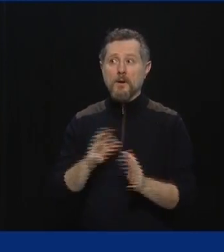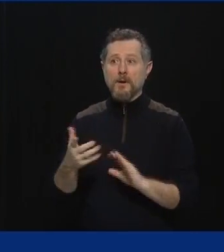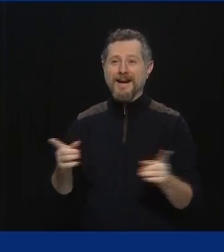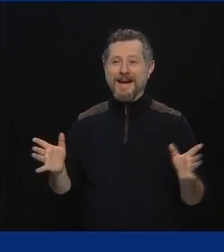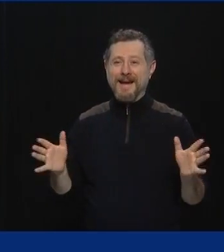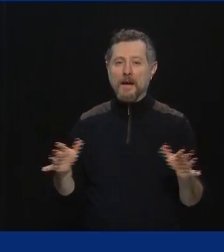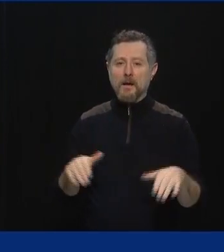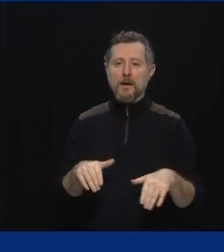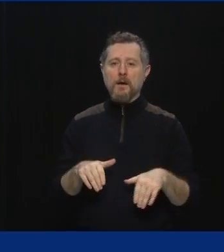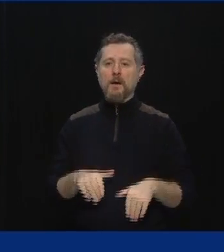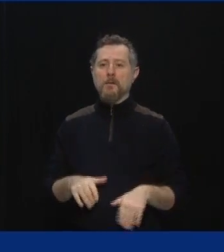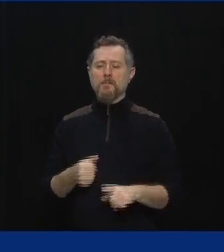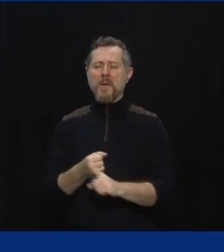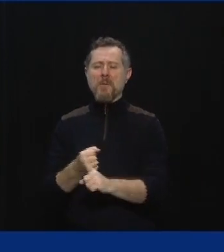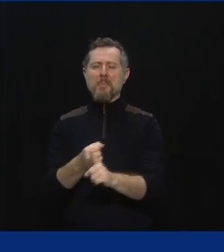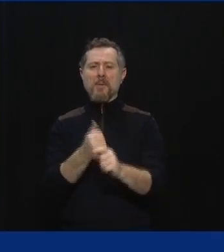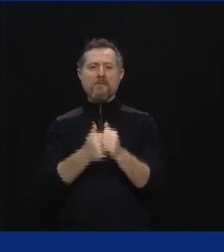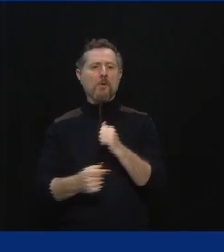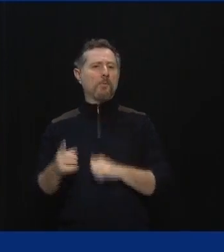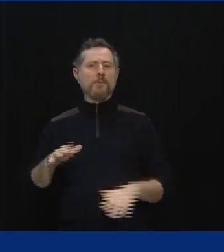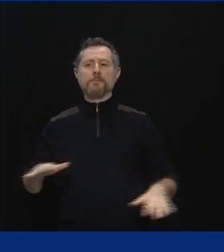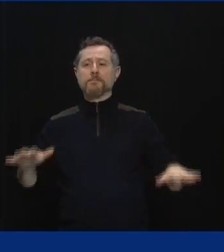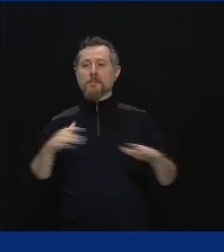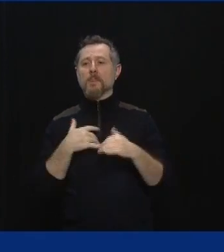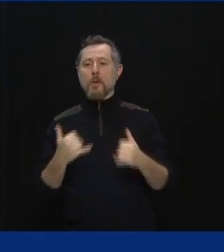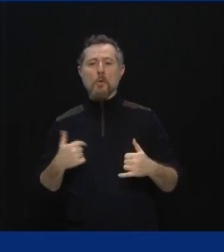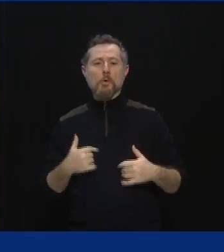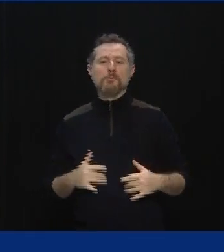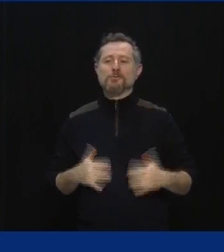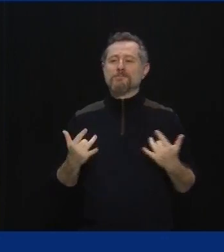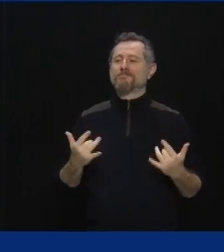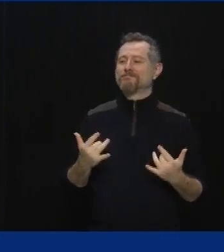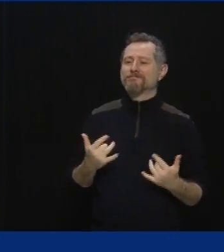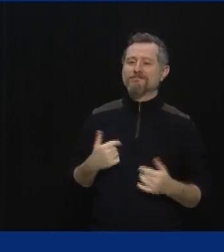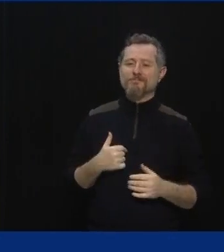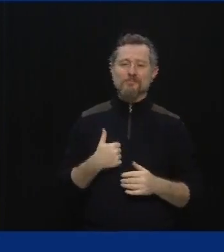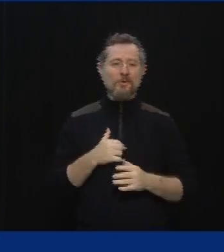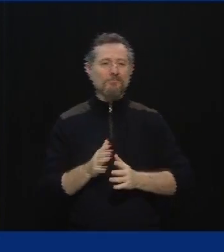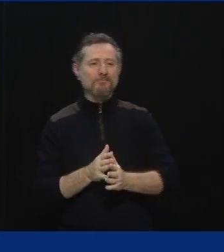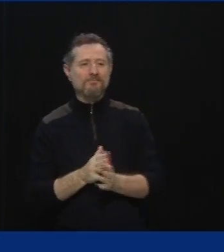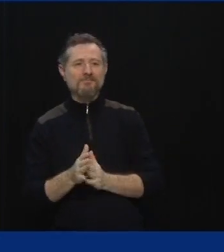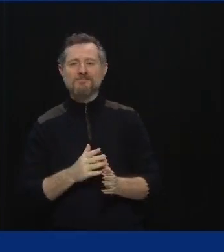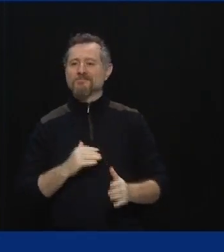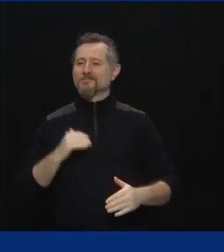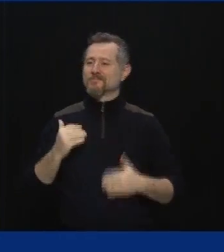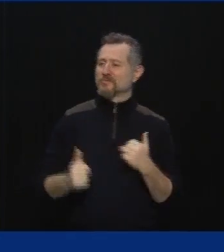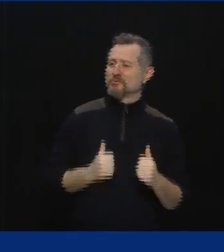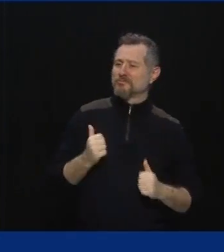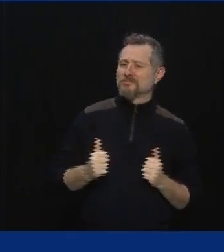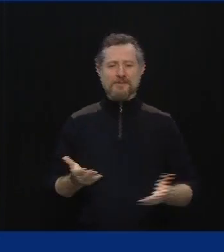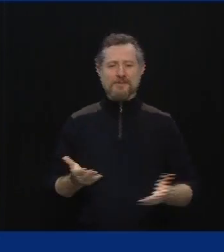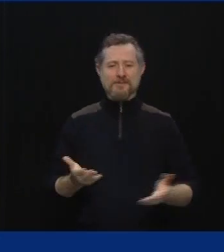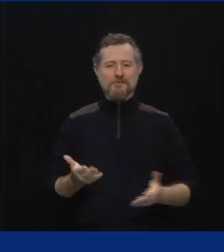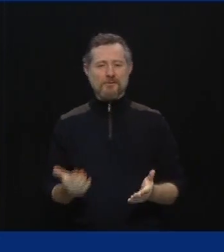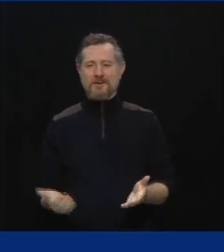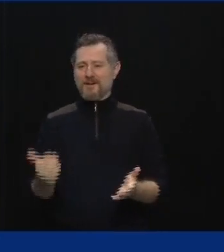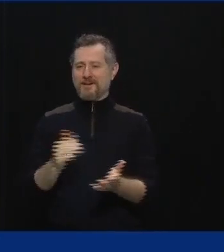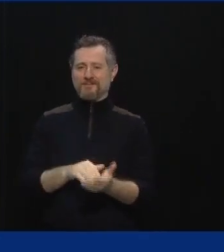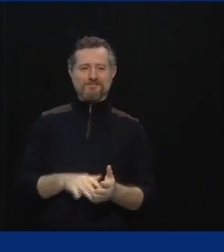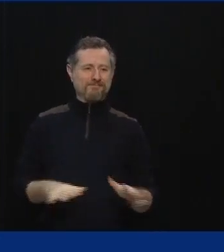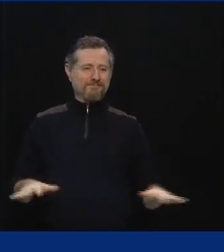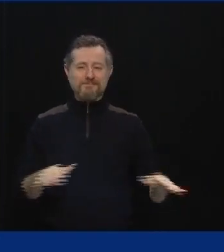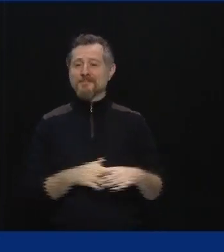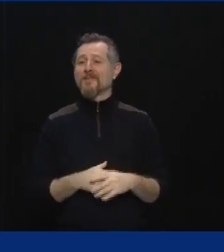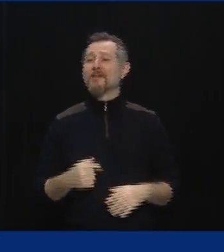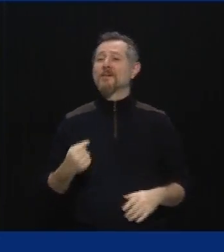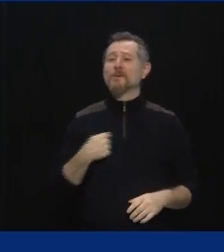So it is with great joy and conviction that we stand here and really look at